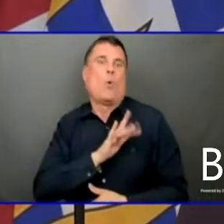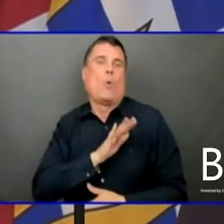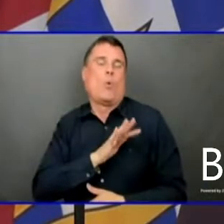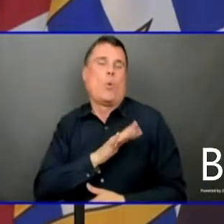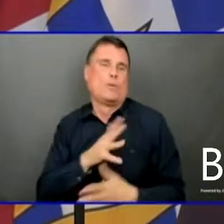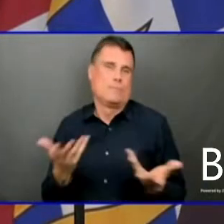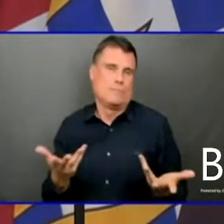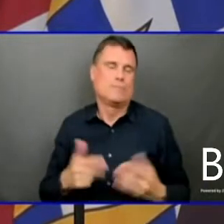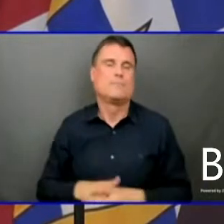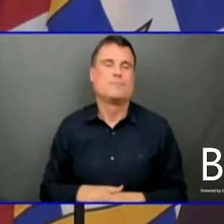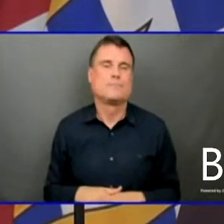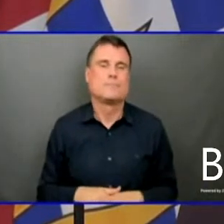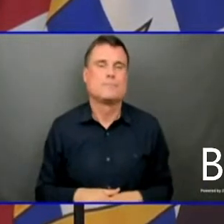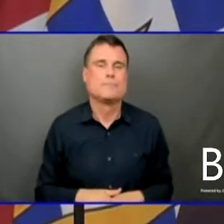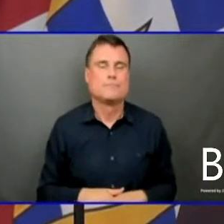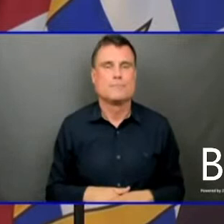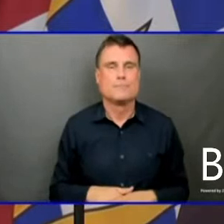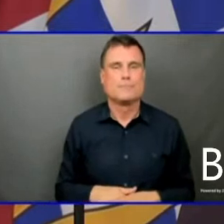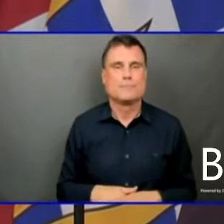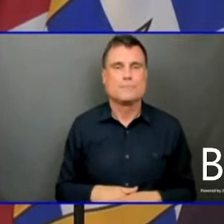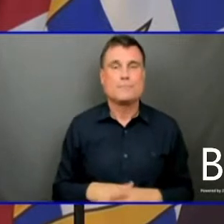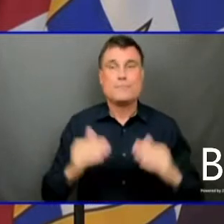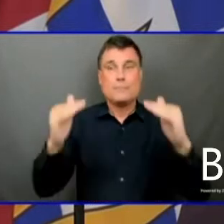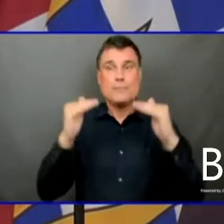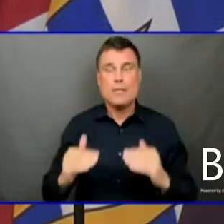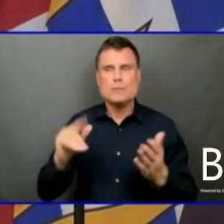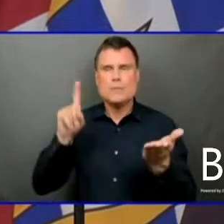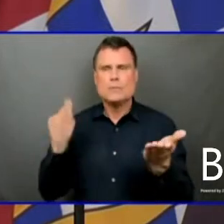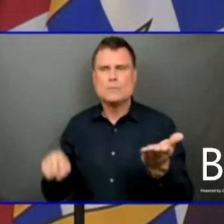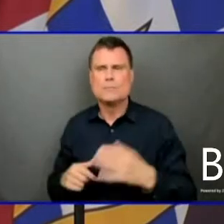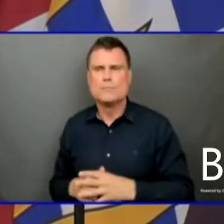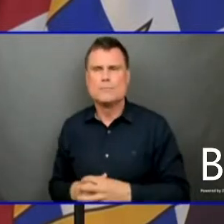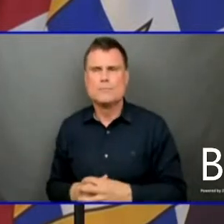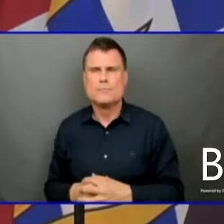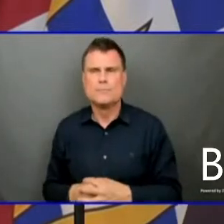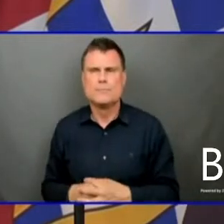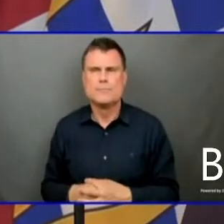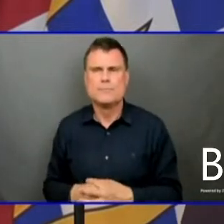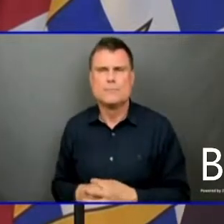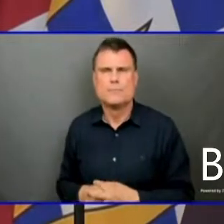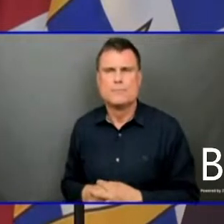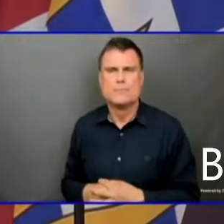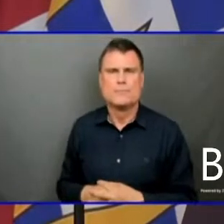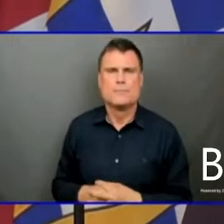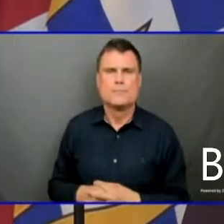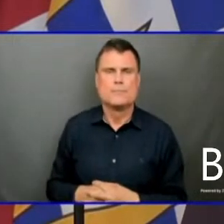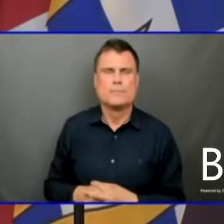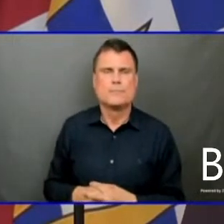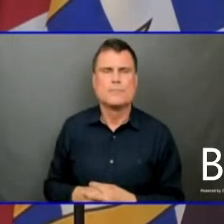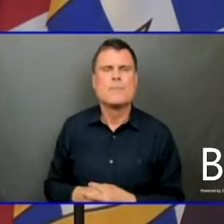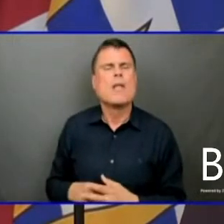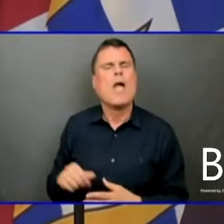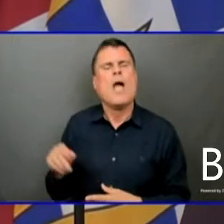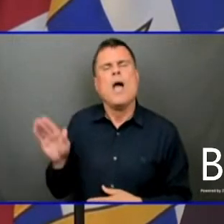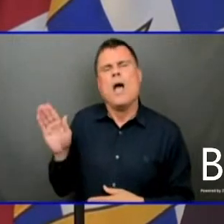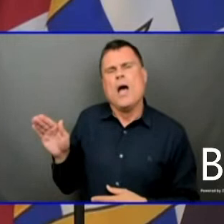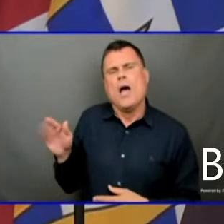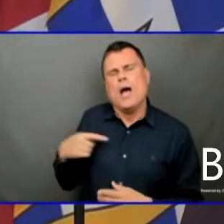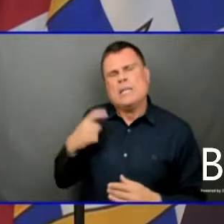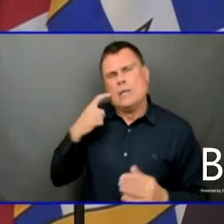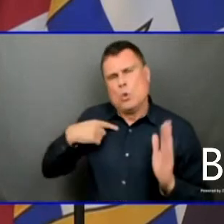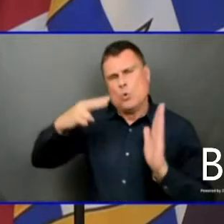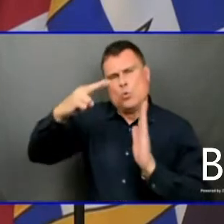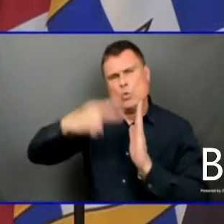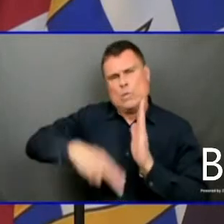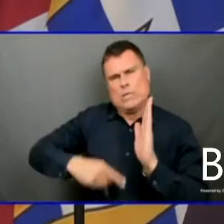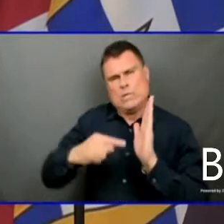Dr. Henry, there's been a story just published in the South China Morning Post around BC's long-term